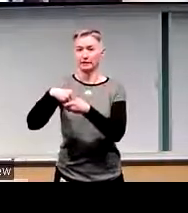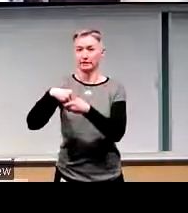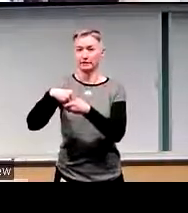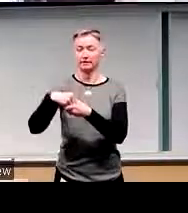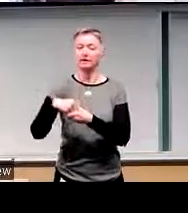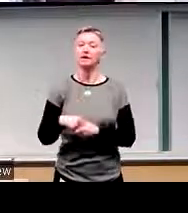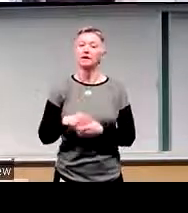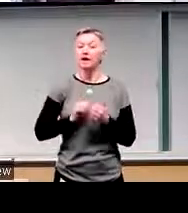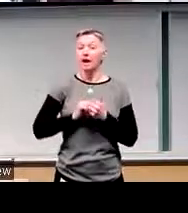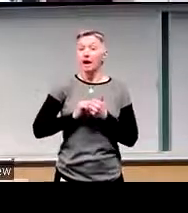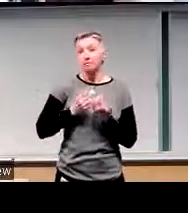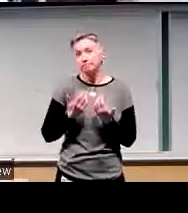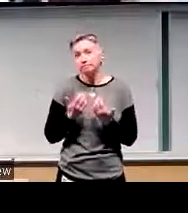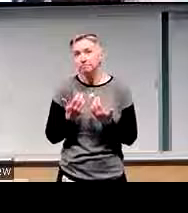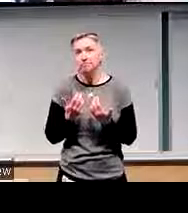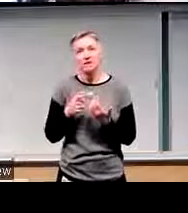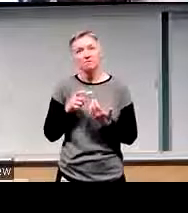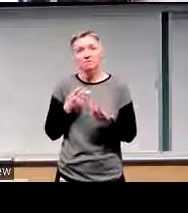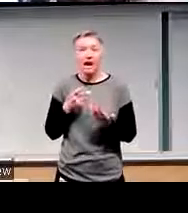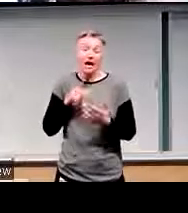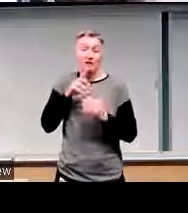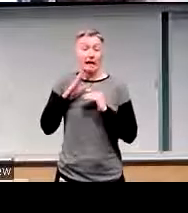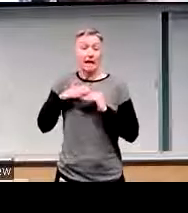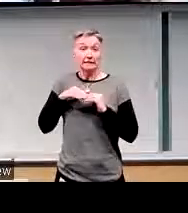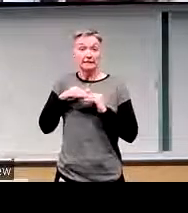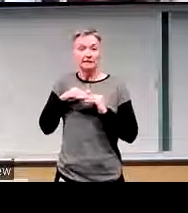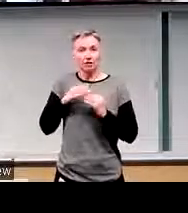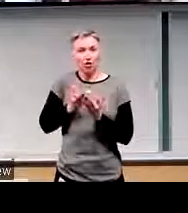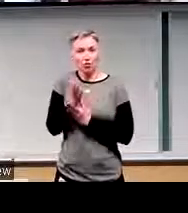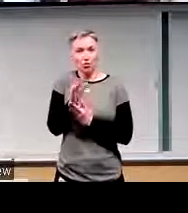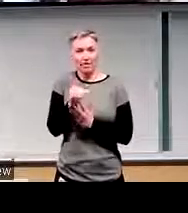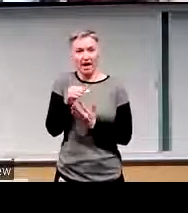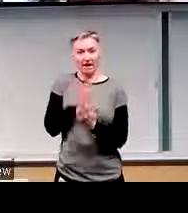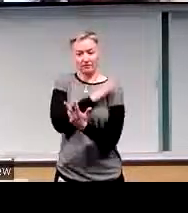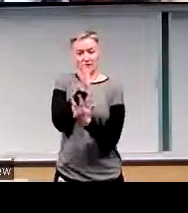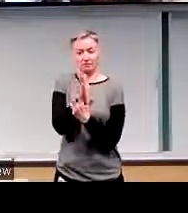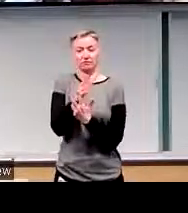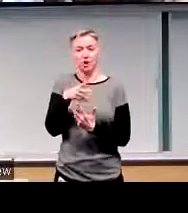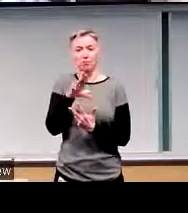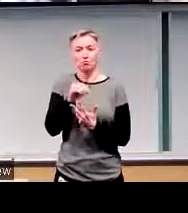do so, at least in part through prosociality.